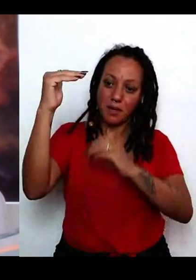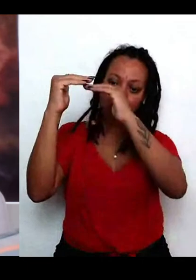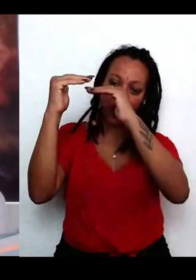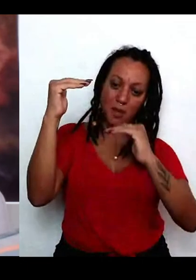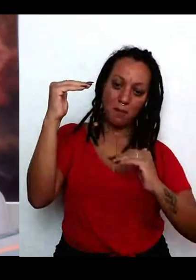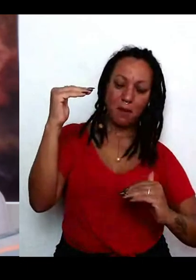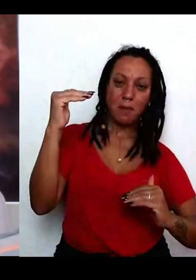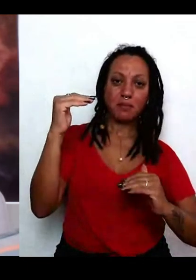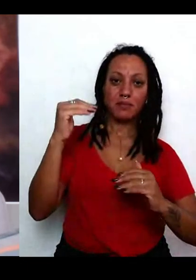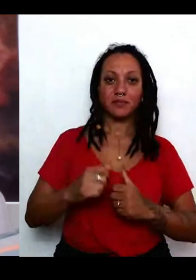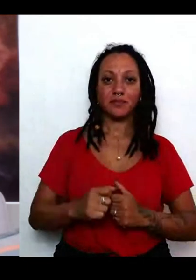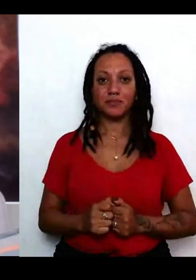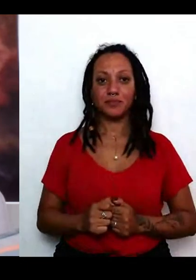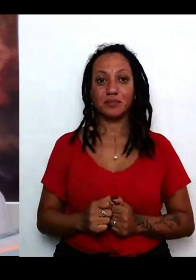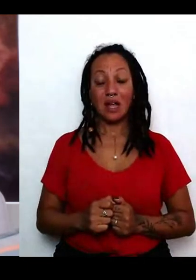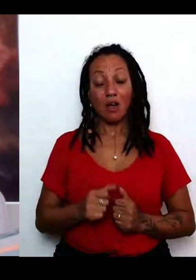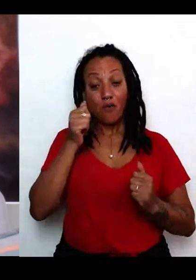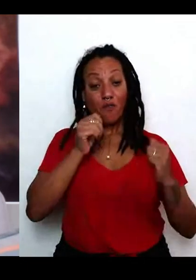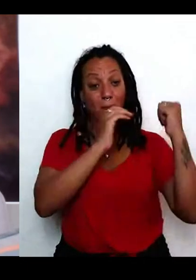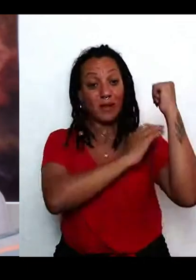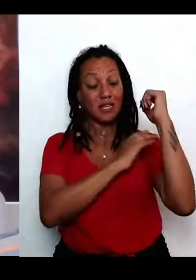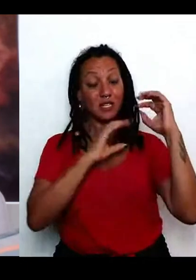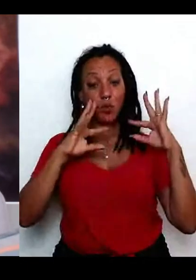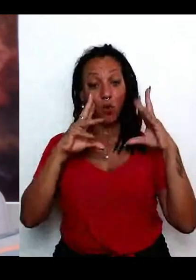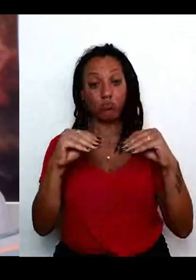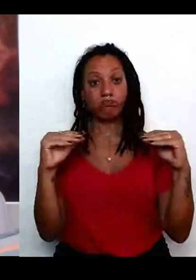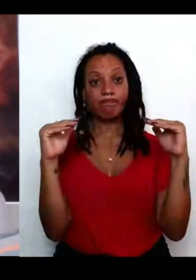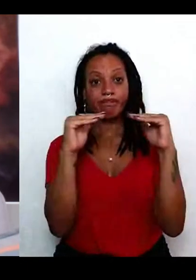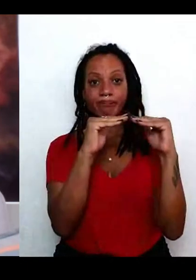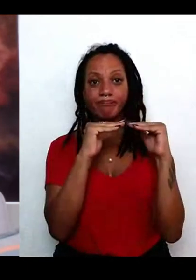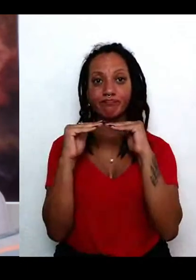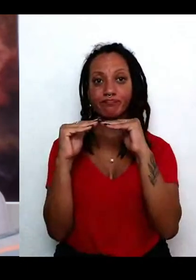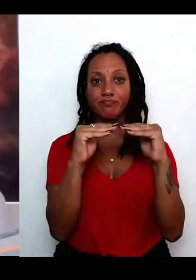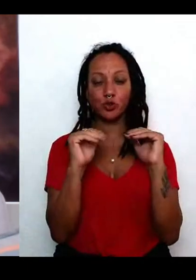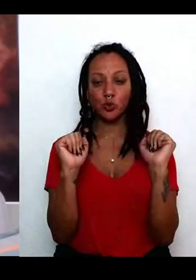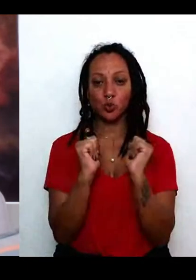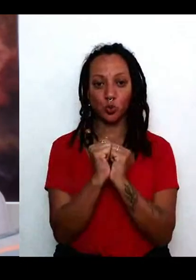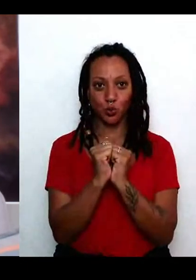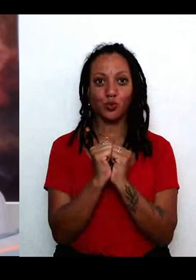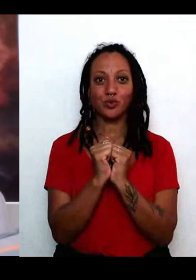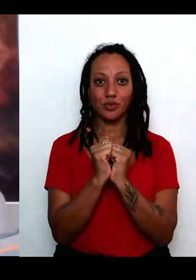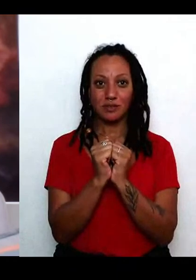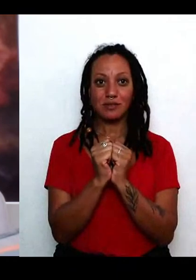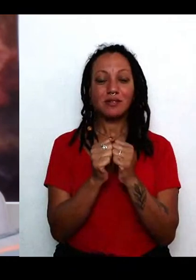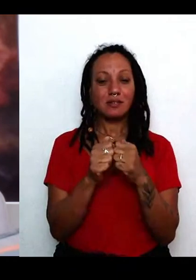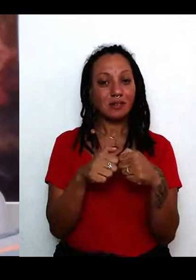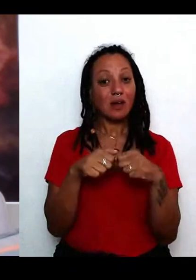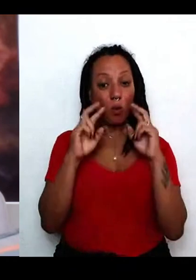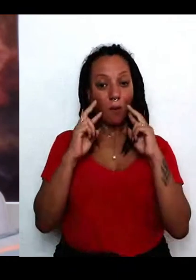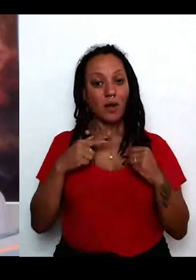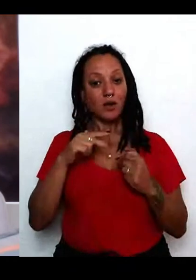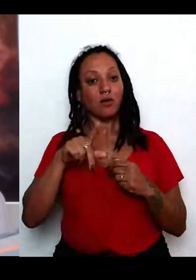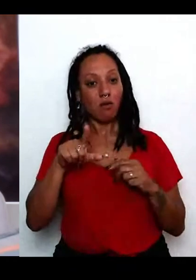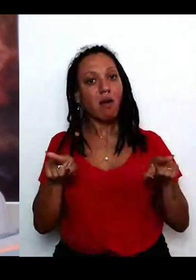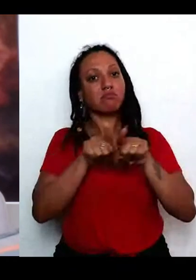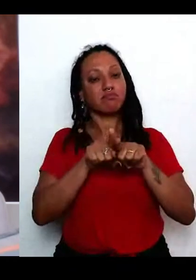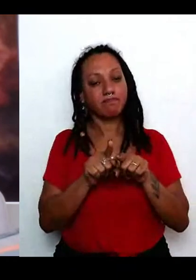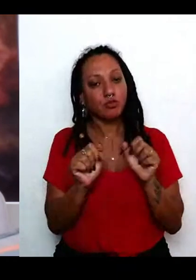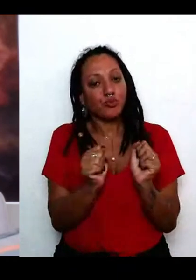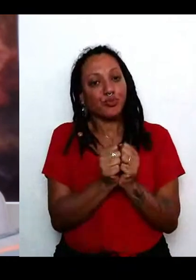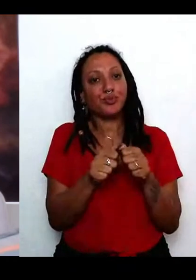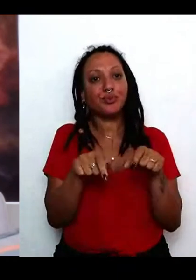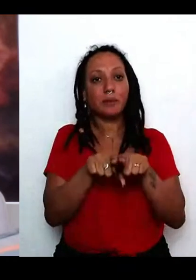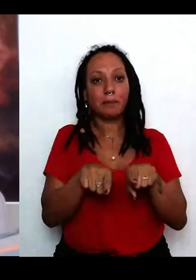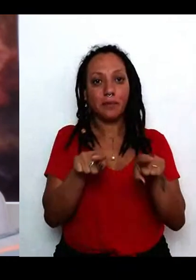that Paradigm and we can't actually see or feel much